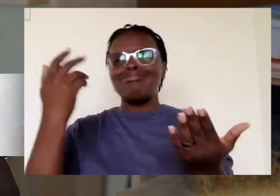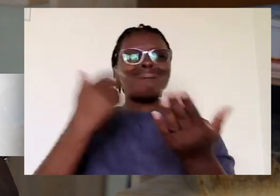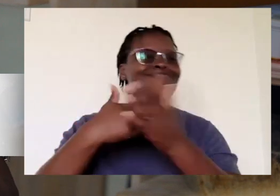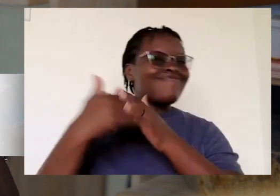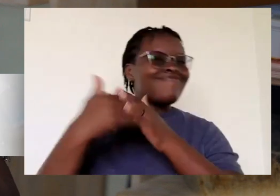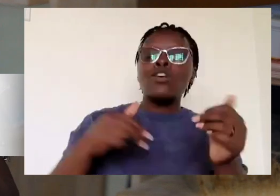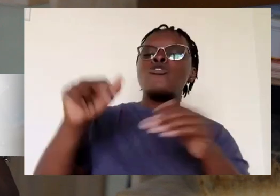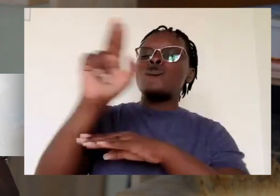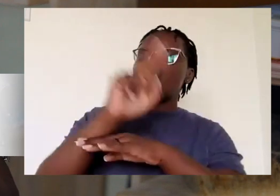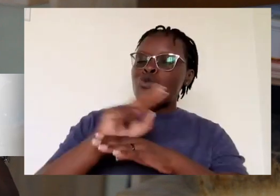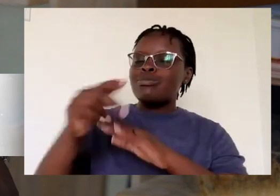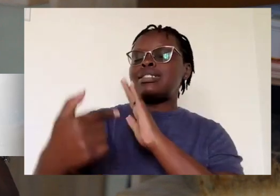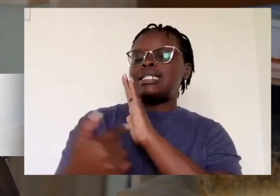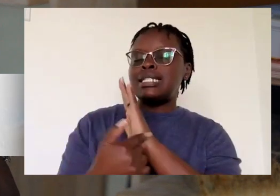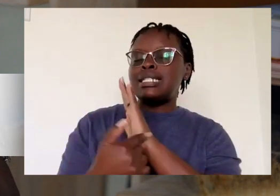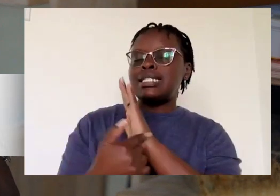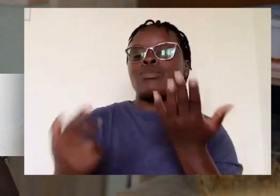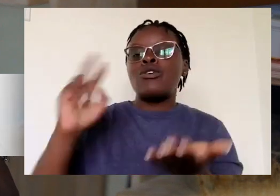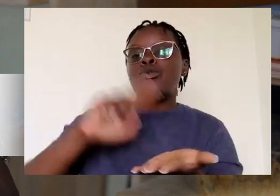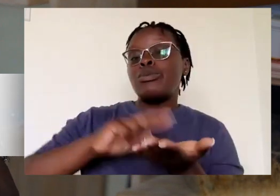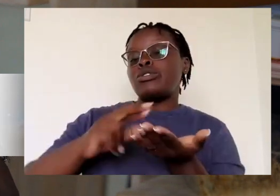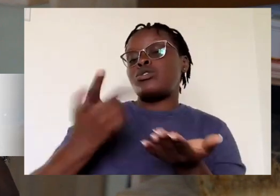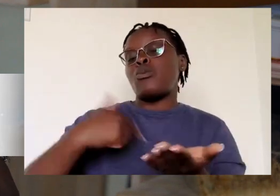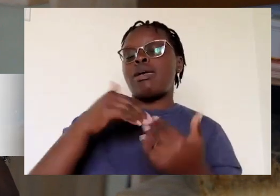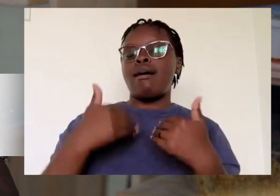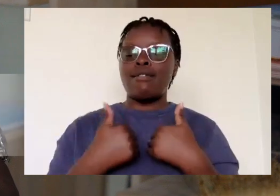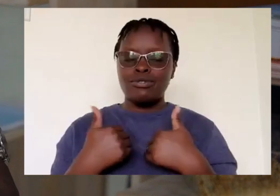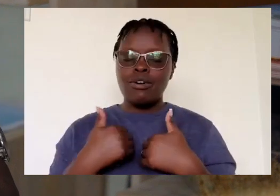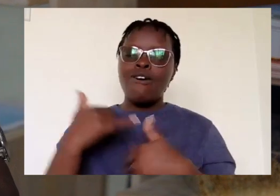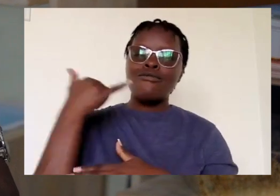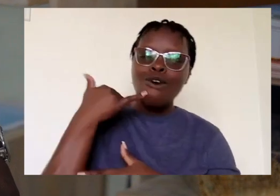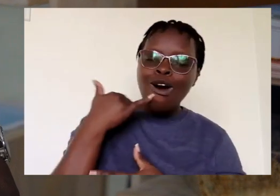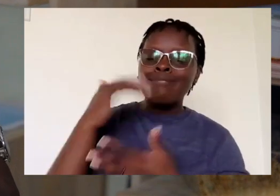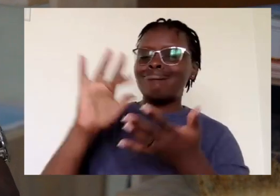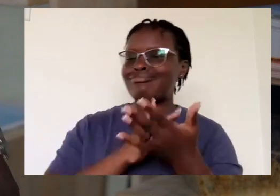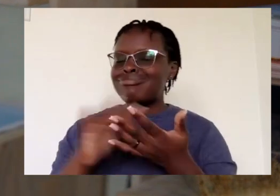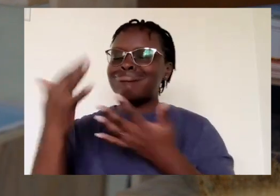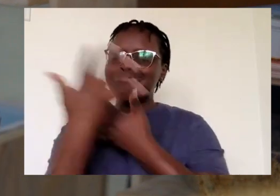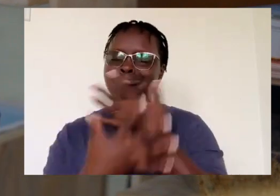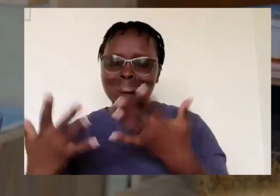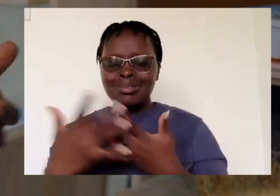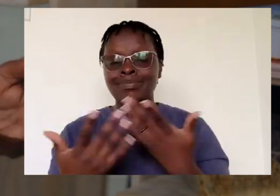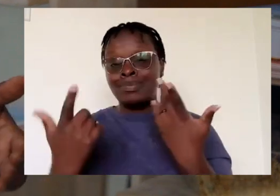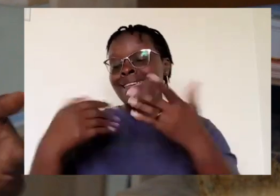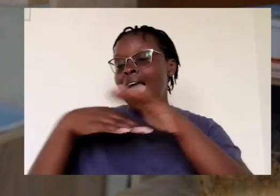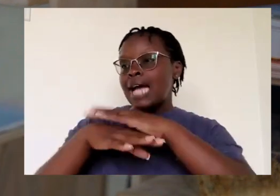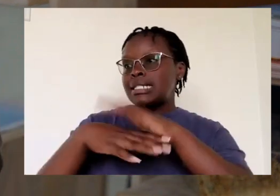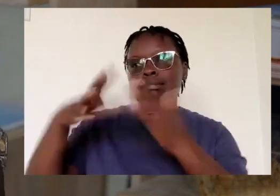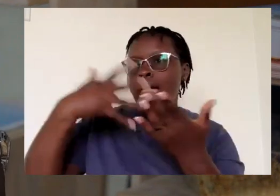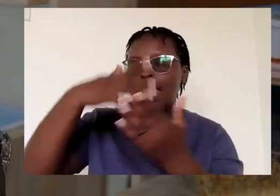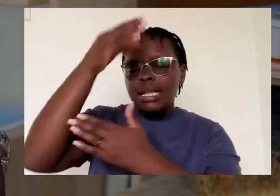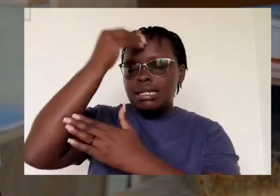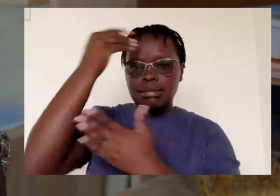parents alike, to leverage the digital resources that we have within their mandate to, one, access learning materials. I